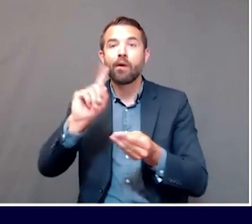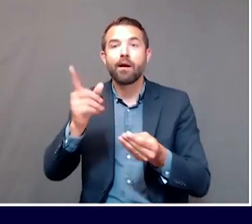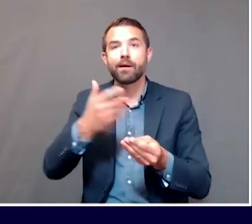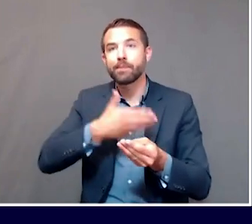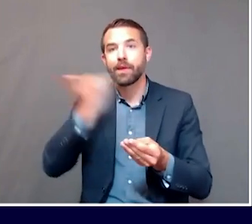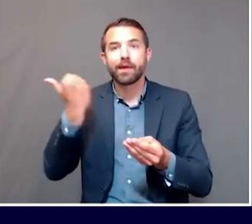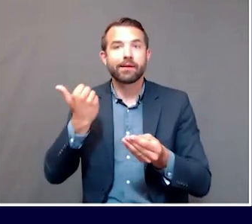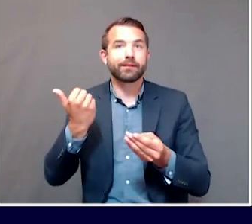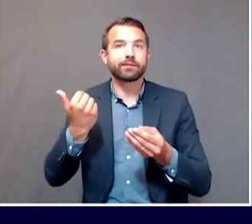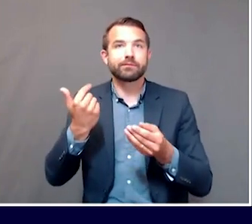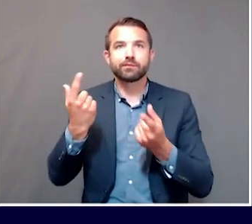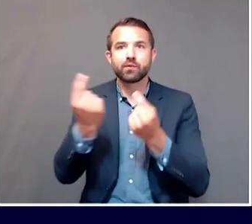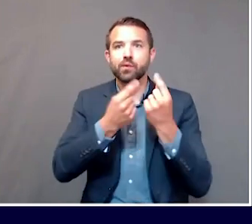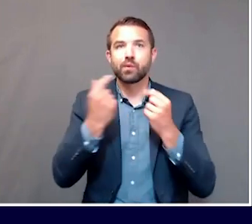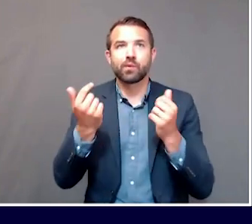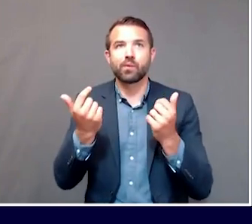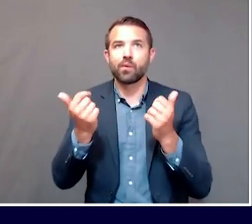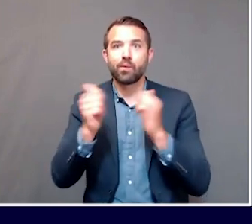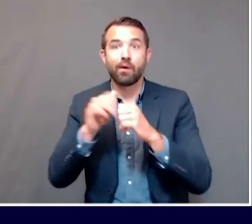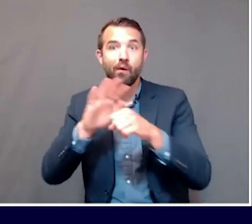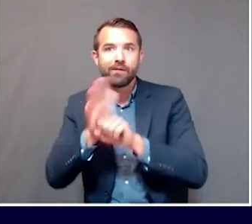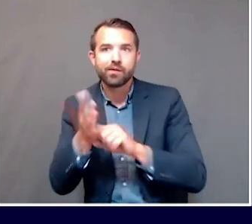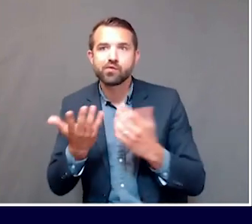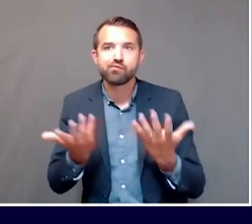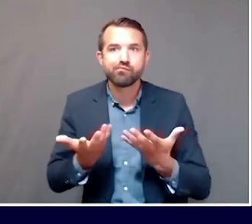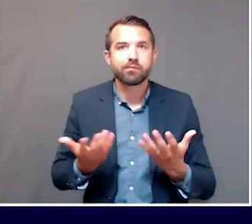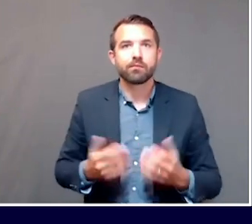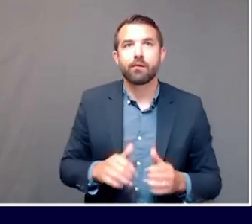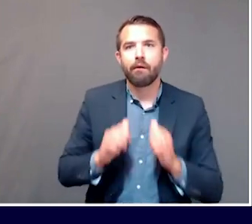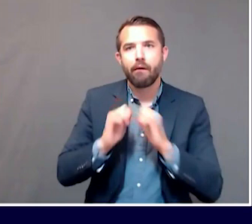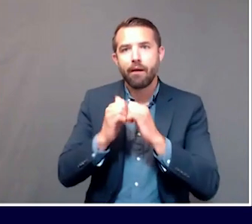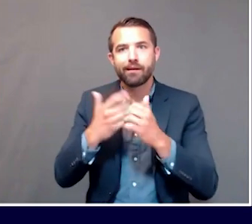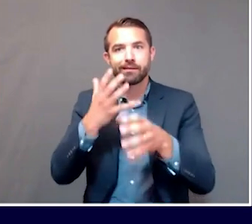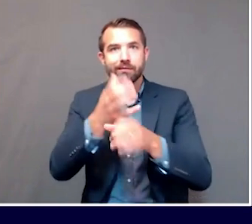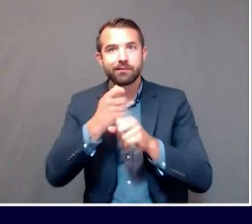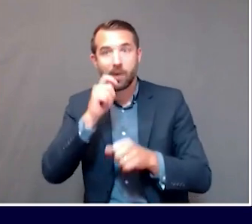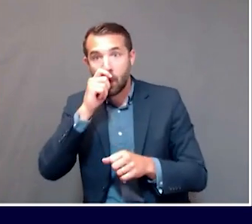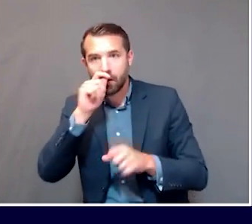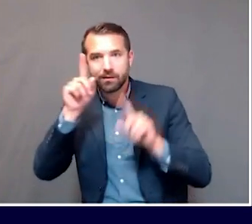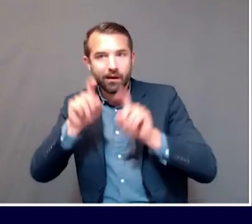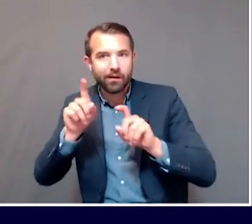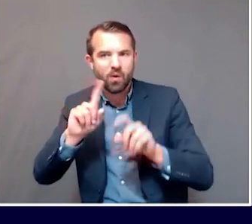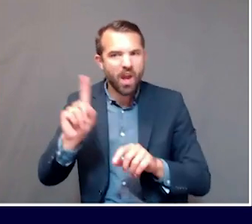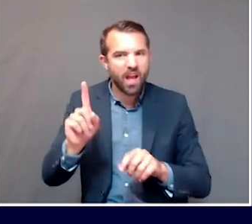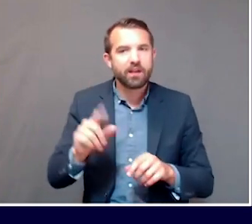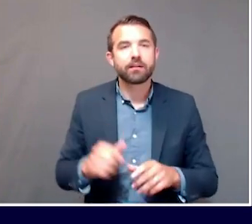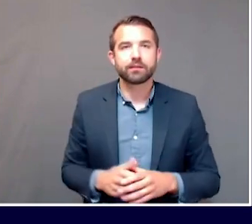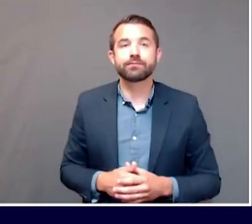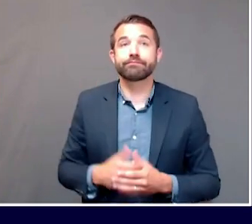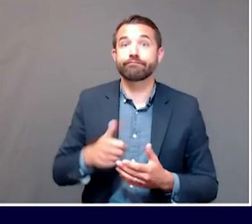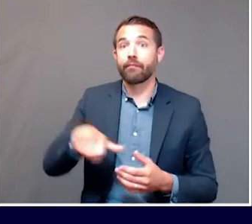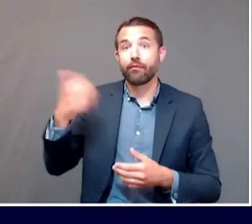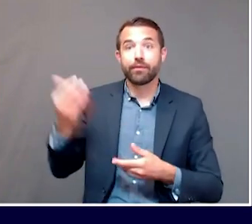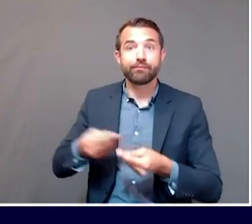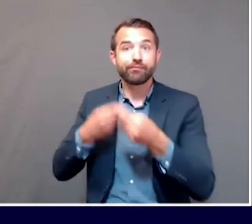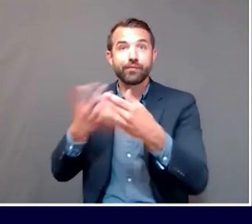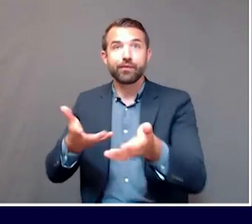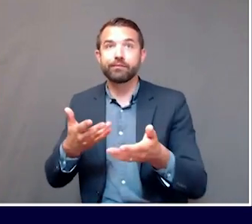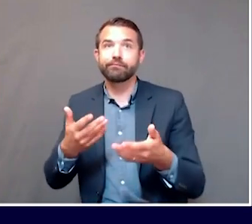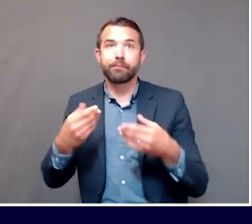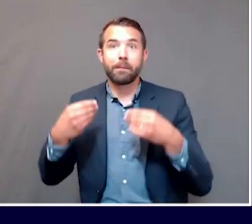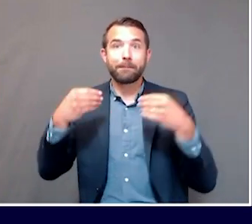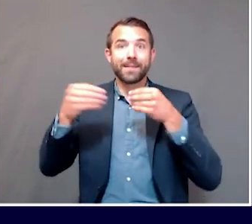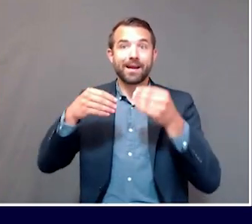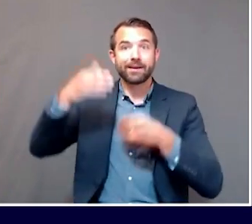for plexiglass to separate people in areas where close contact is hard to avoid. We welcome, again, the kind of creativity and